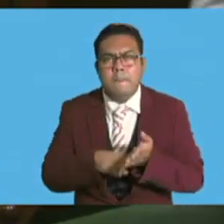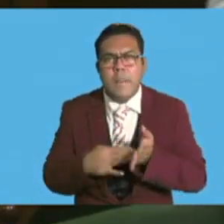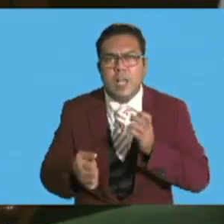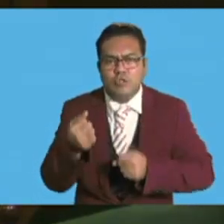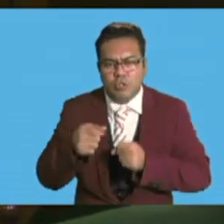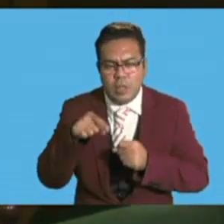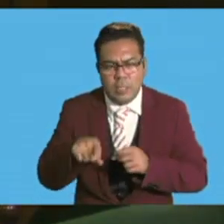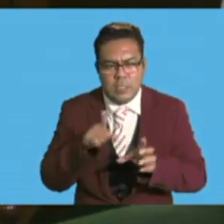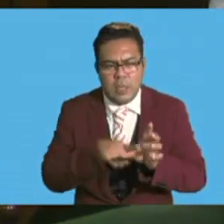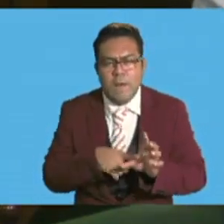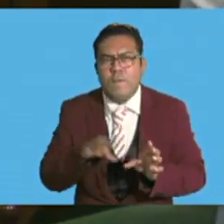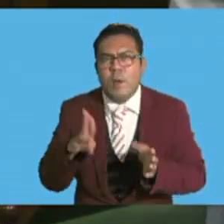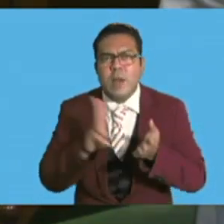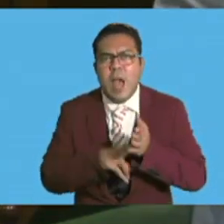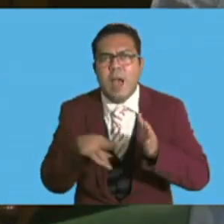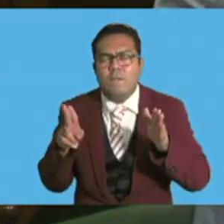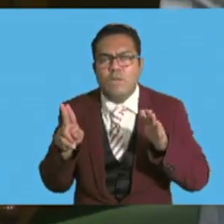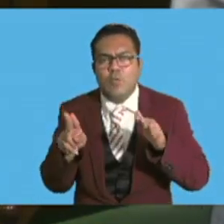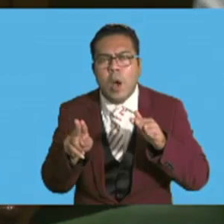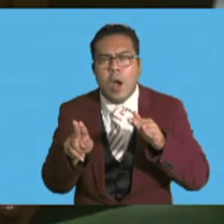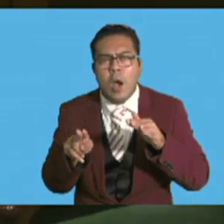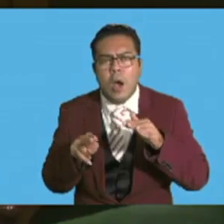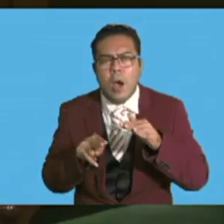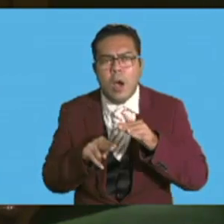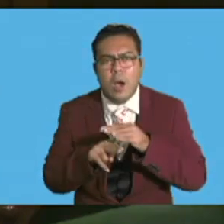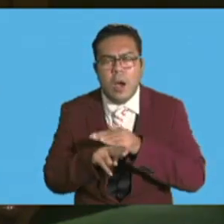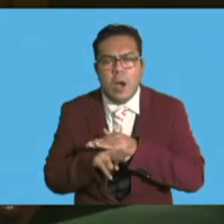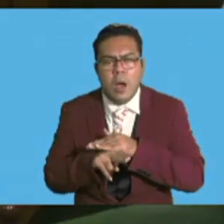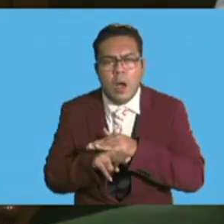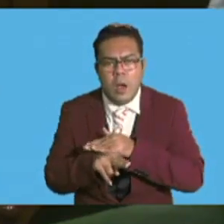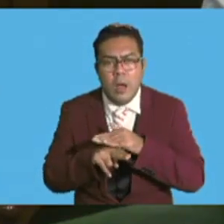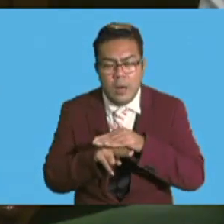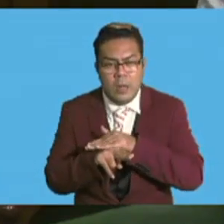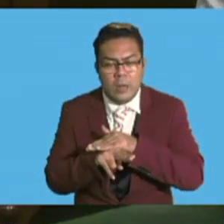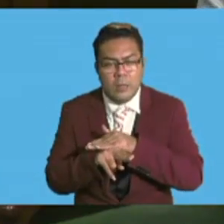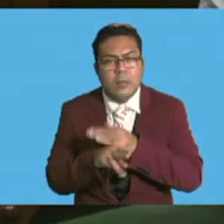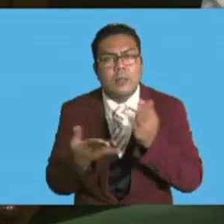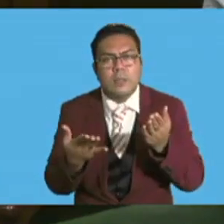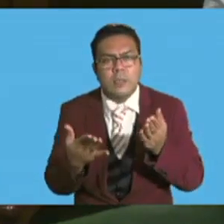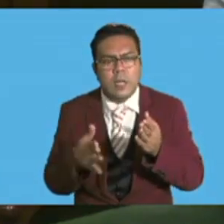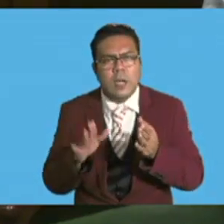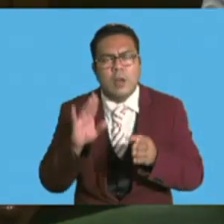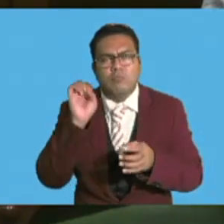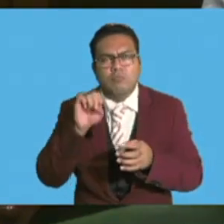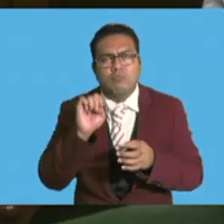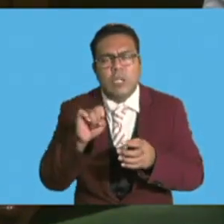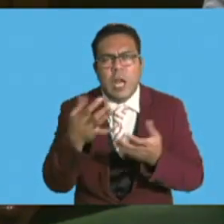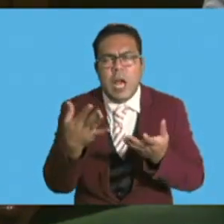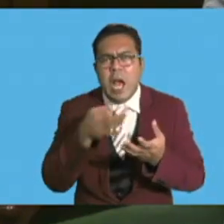old, from Nabua, who will remain unnamed, knocked on our door seeking assistance from the Ministry of